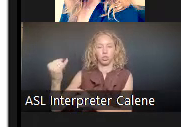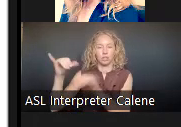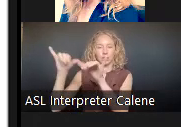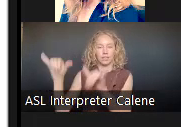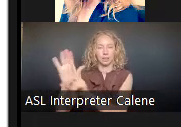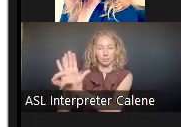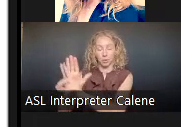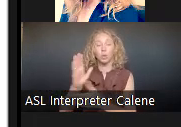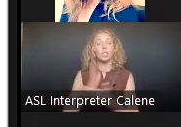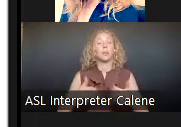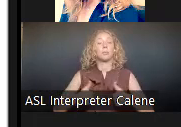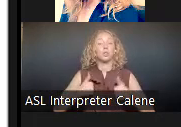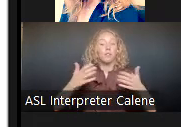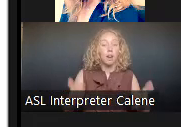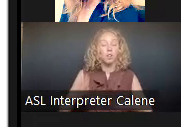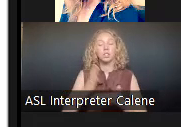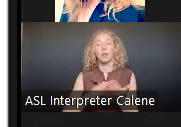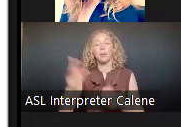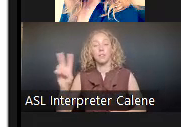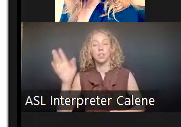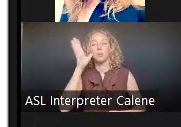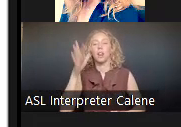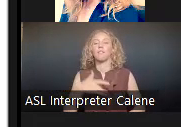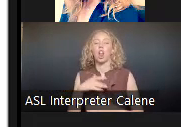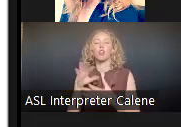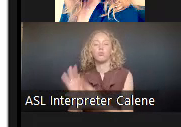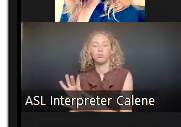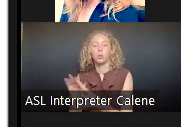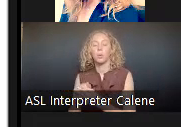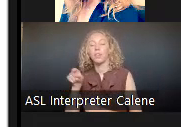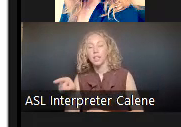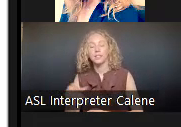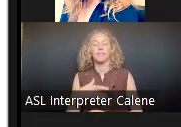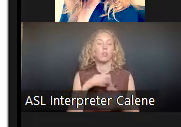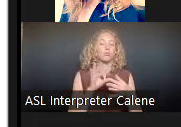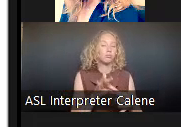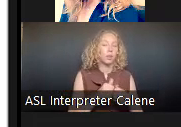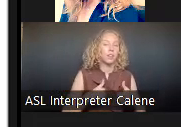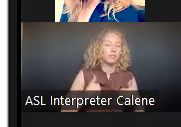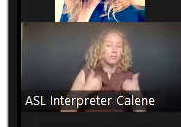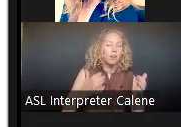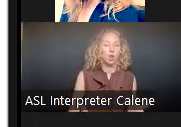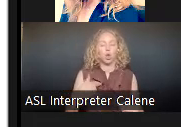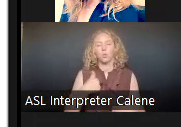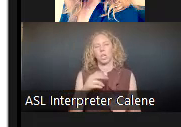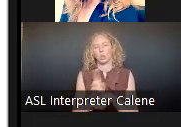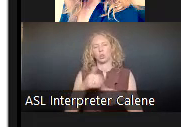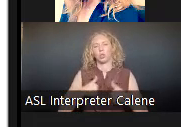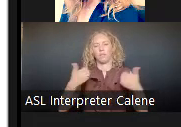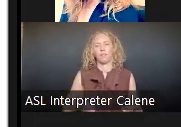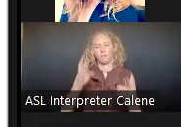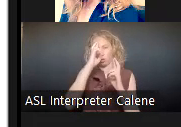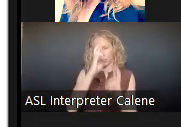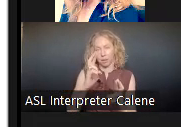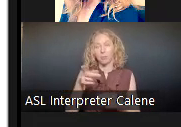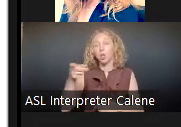some survivors or victims do identify with one or the other. We do tend to use survivor just out of respect, but when working with someone, we